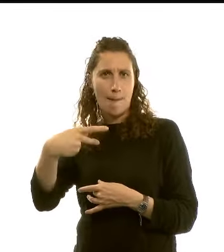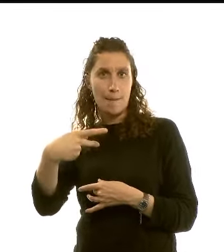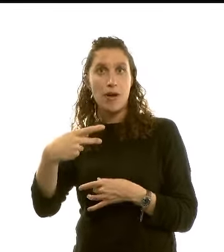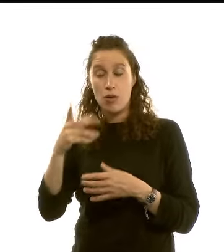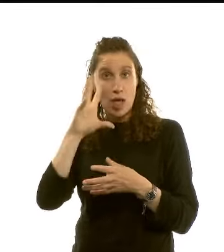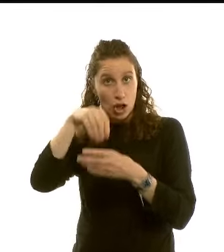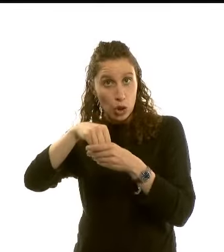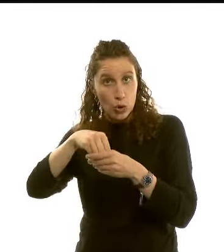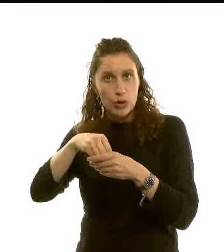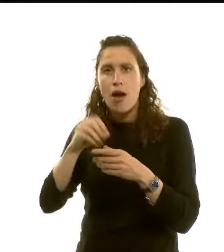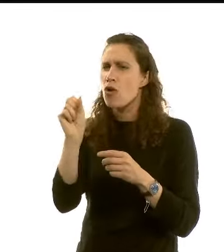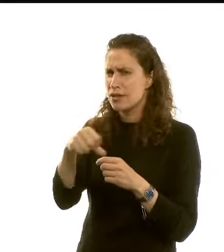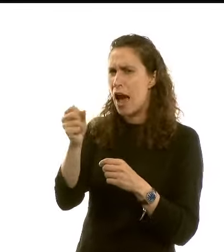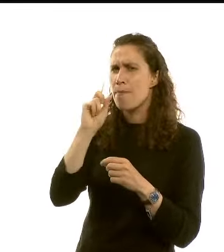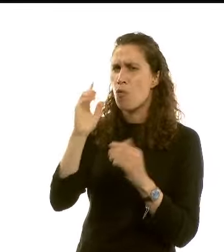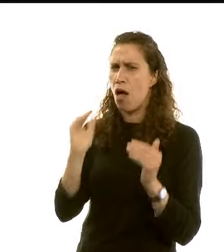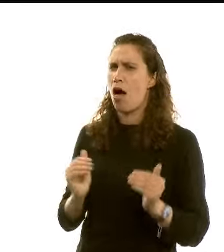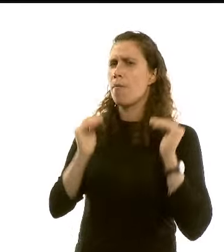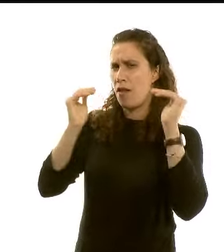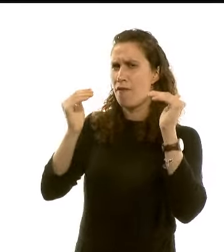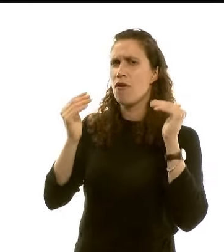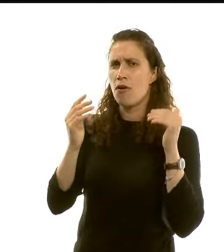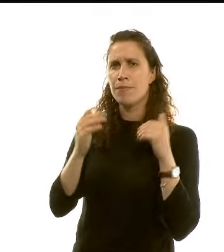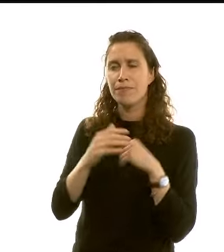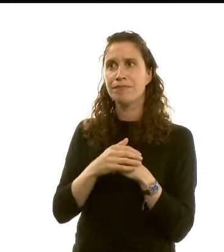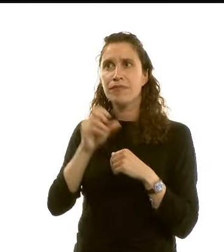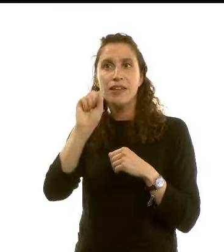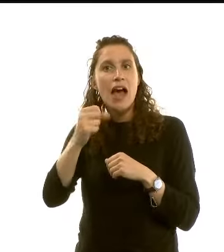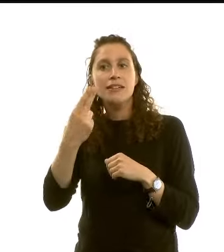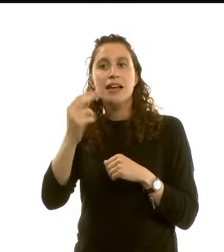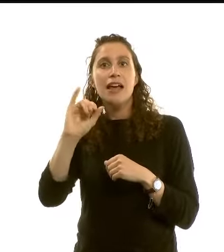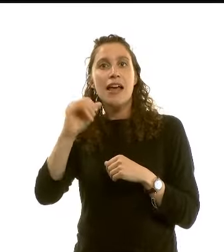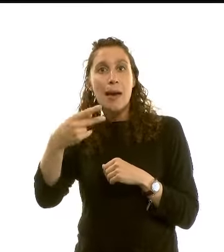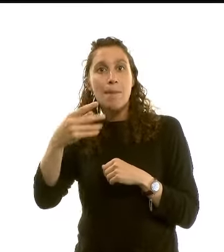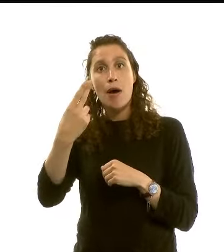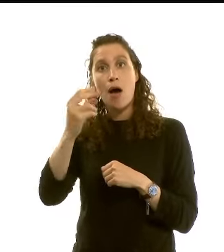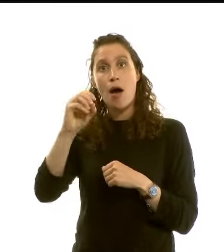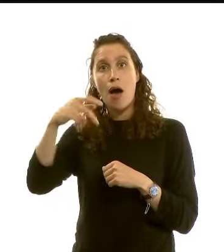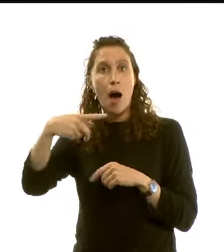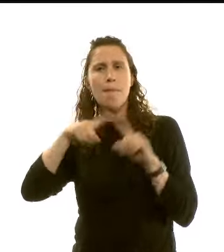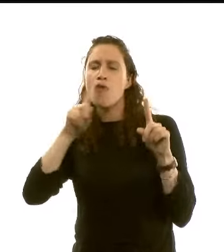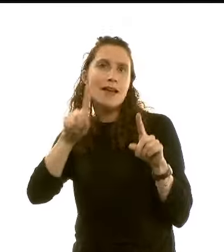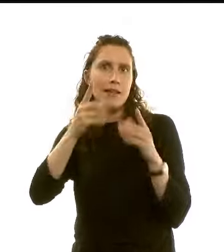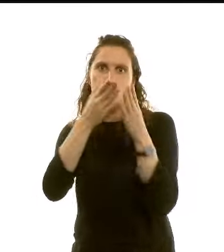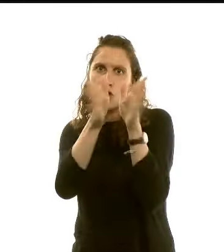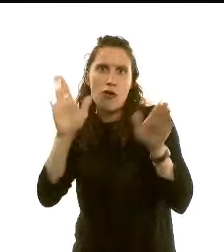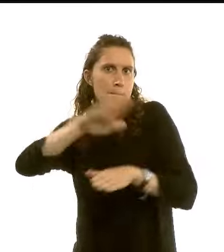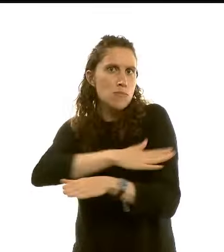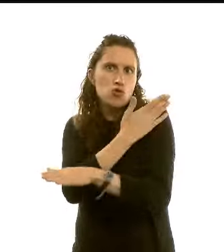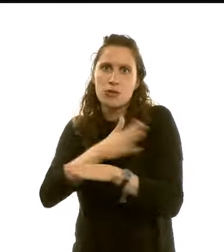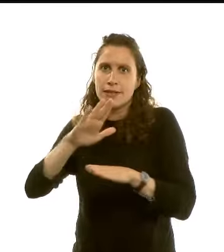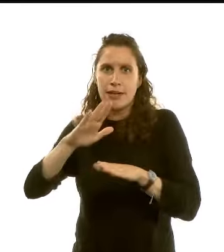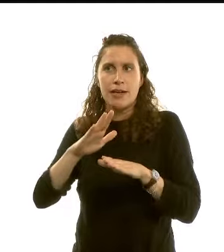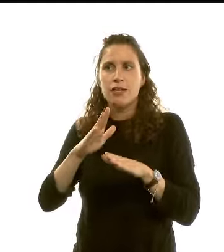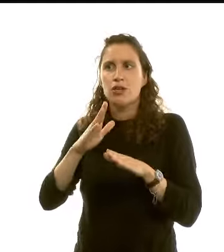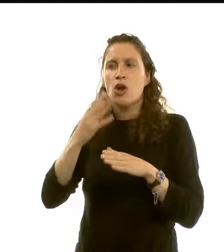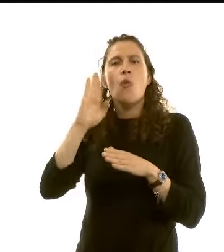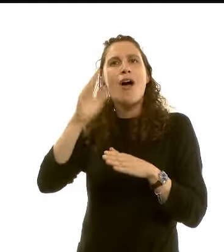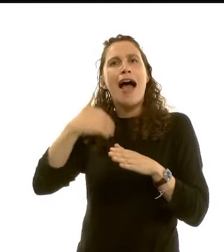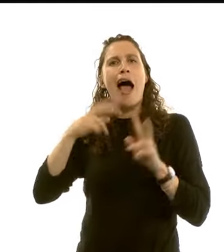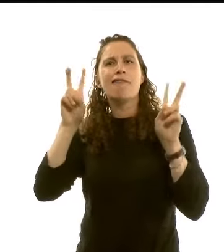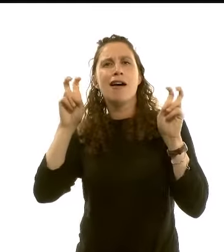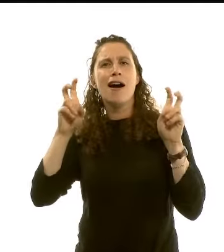Absolutely. Well, we're going to take it up another level, right? Okay, so, yes, I'm ready. Yes, we love hip-hop, but we love music overall. So, of course, we're going to give a little block party so people